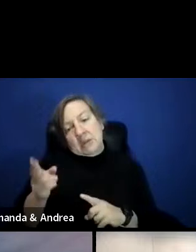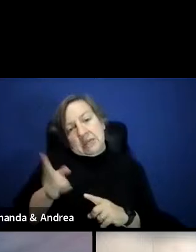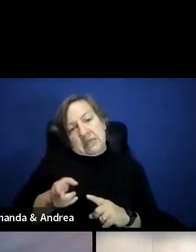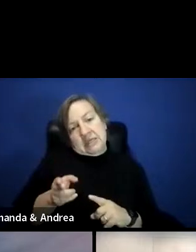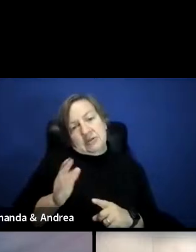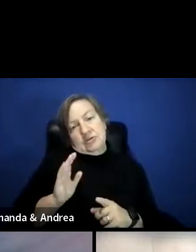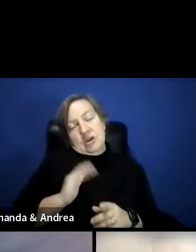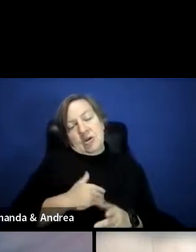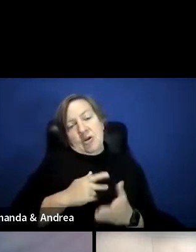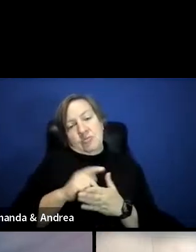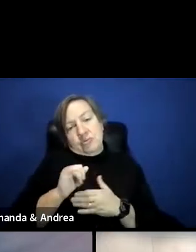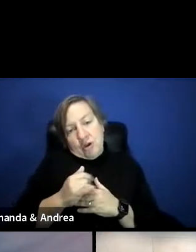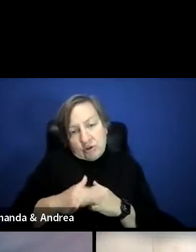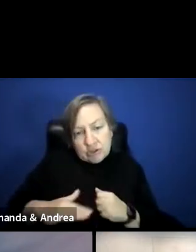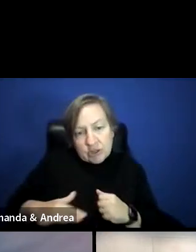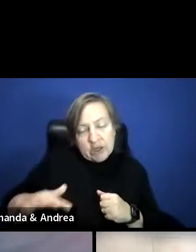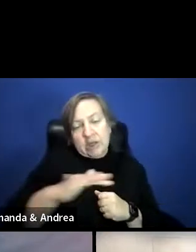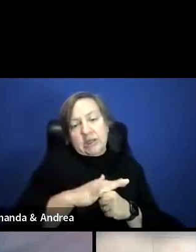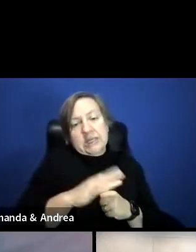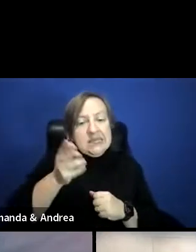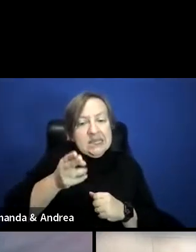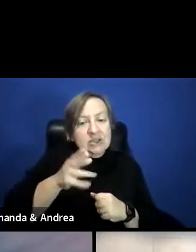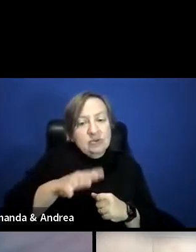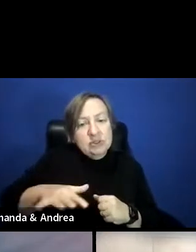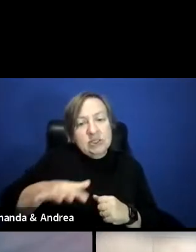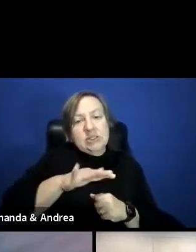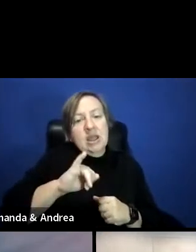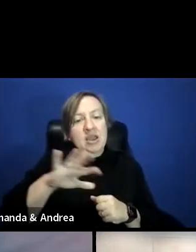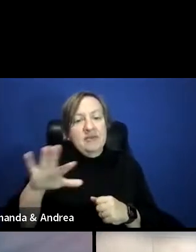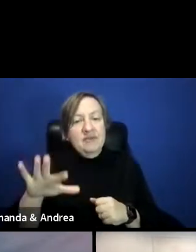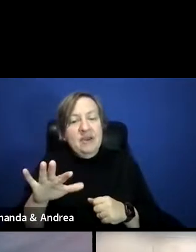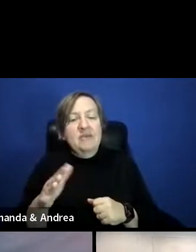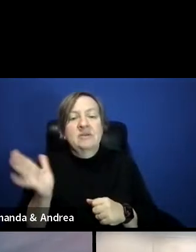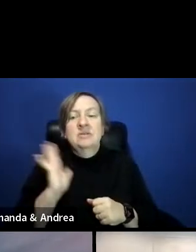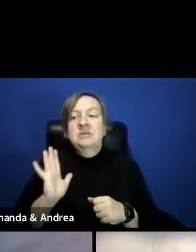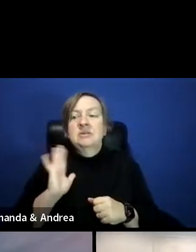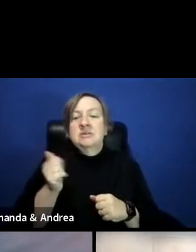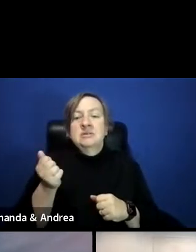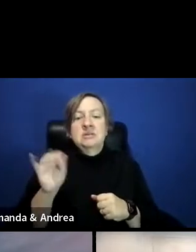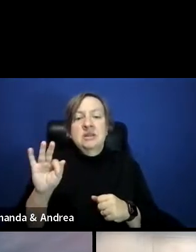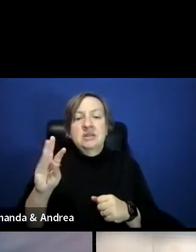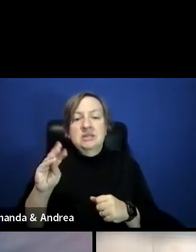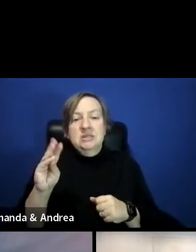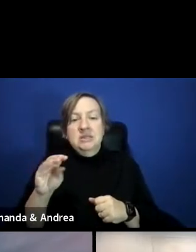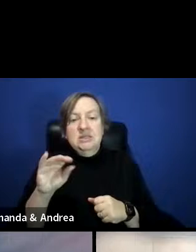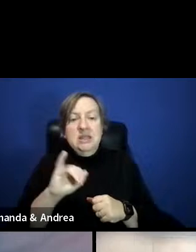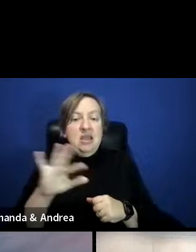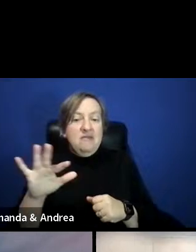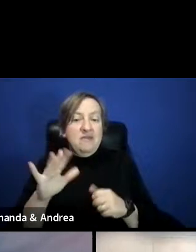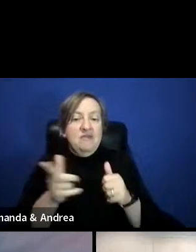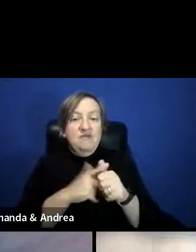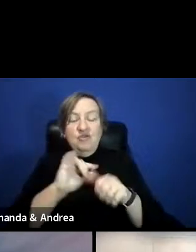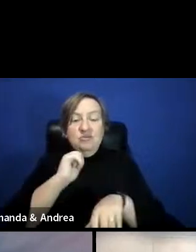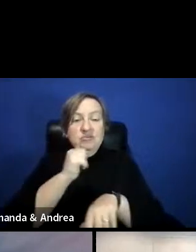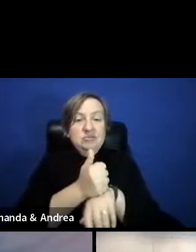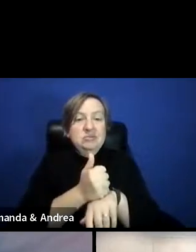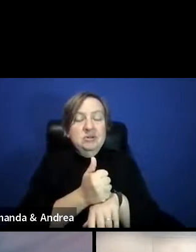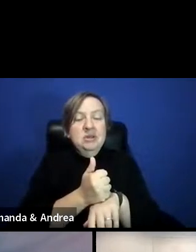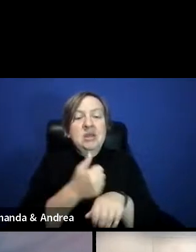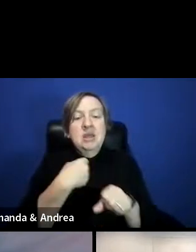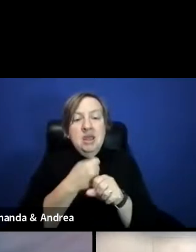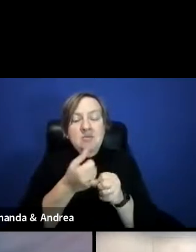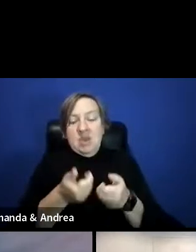our project area and the history of I-5. Back in the 60s when Interstate 5 was originally created, it disconnected